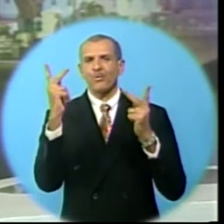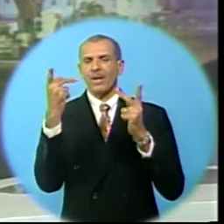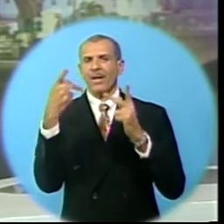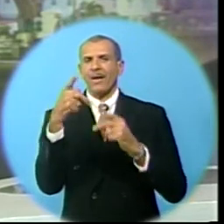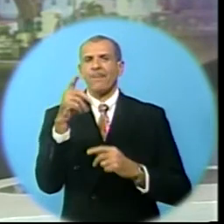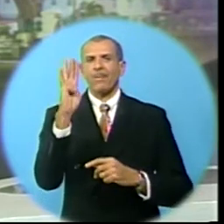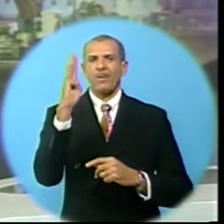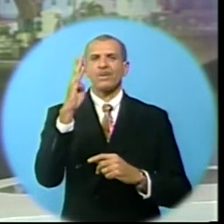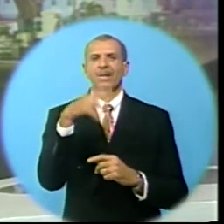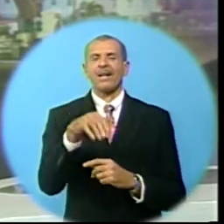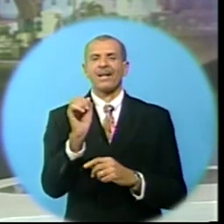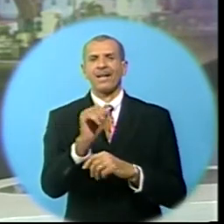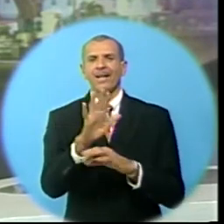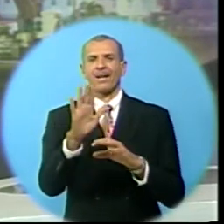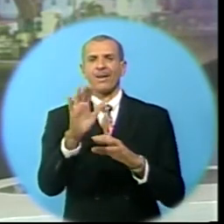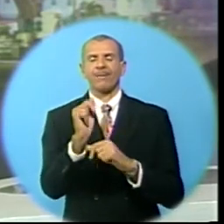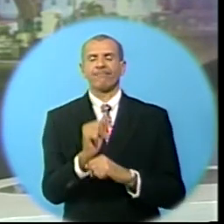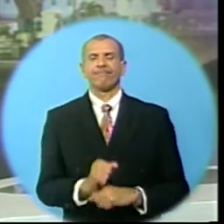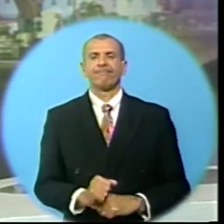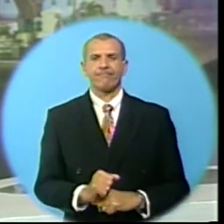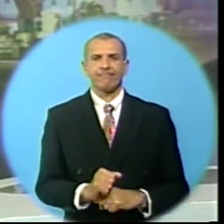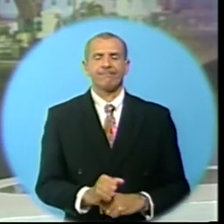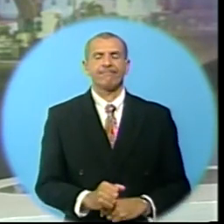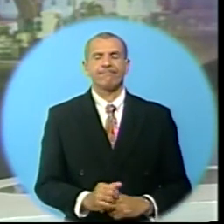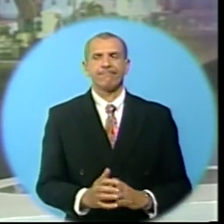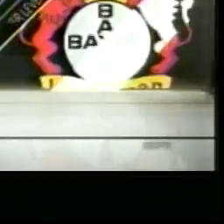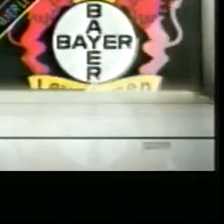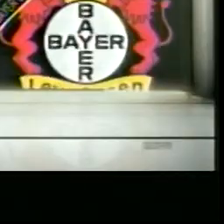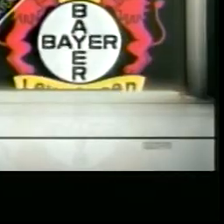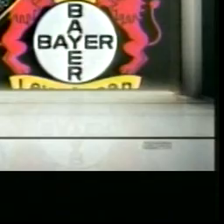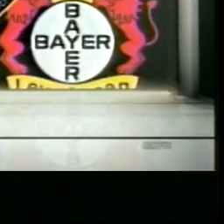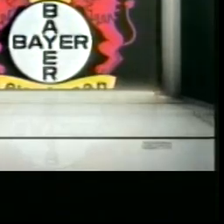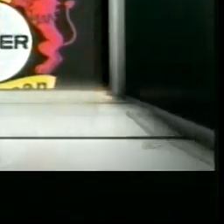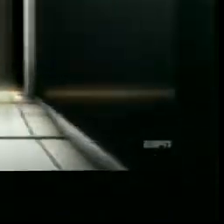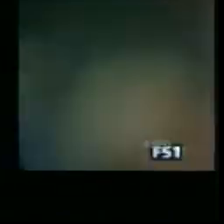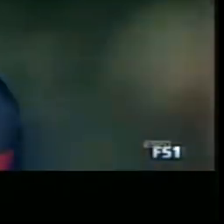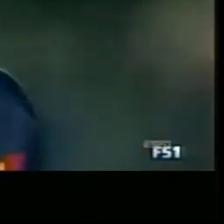3 points clear at the top of Group F. To the pitch we go. Neymar and